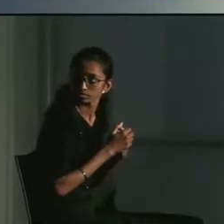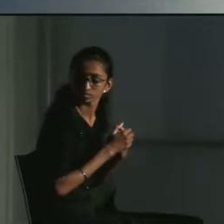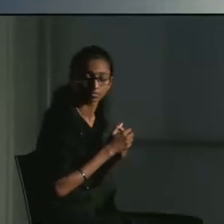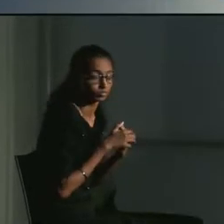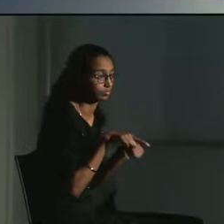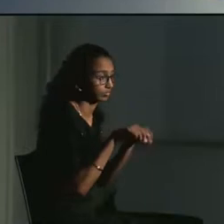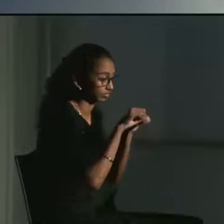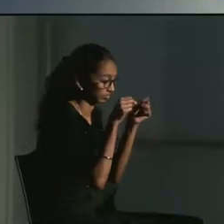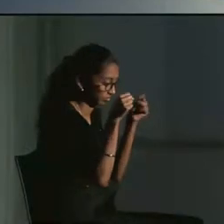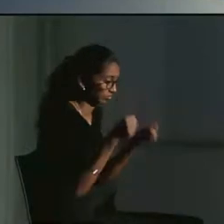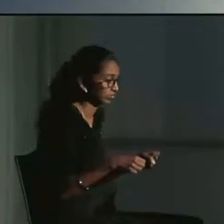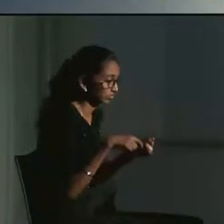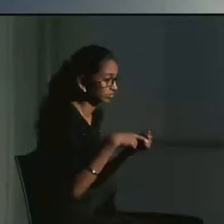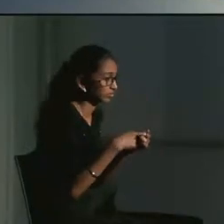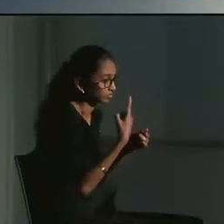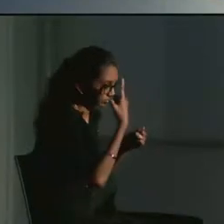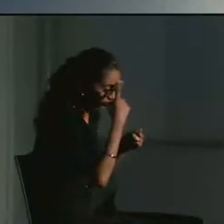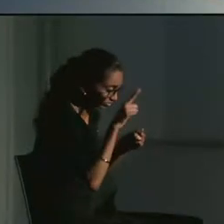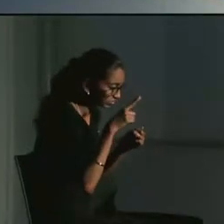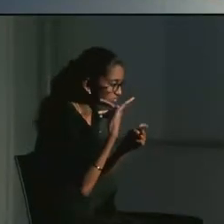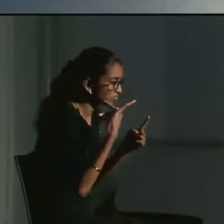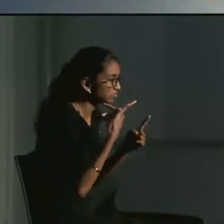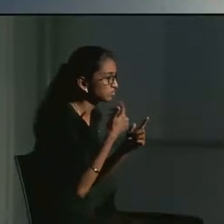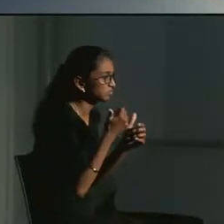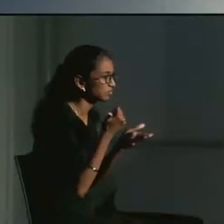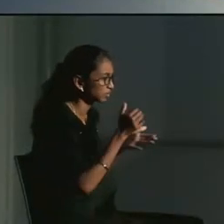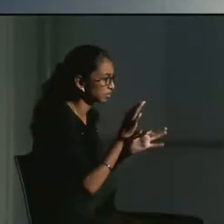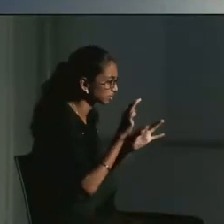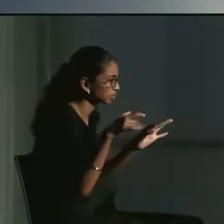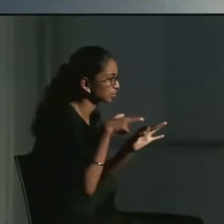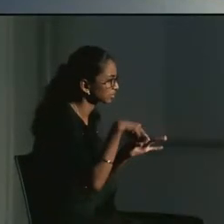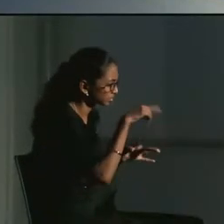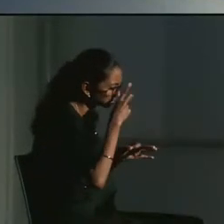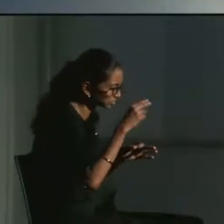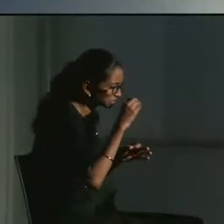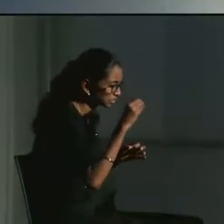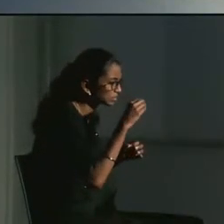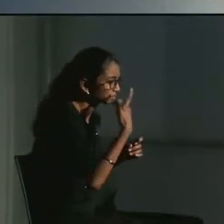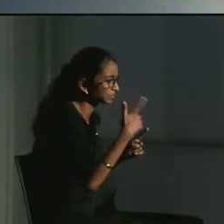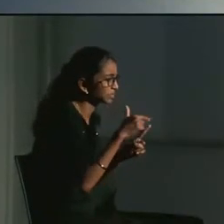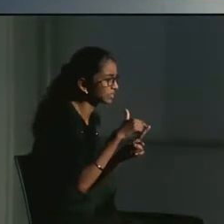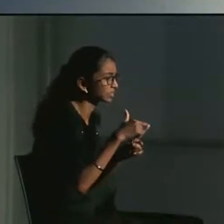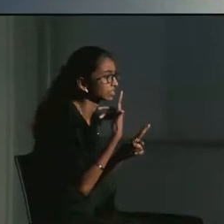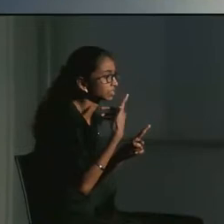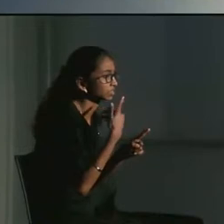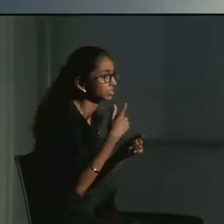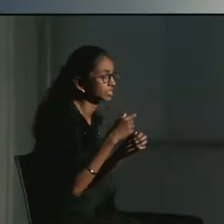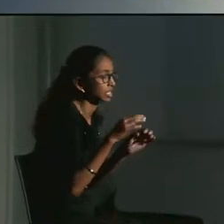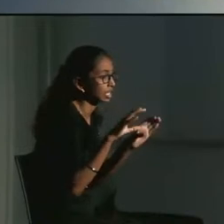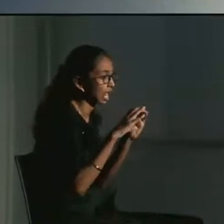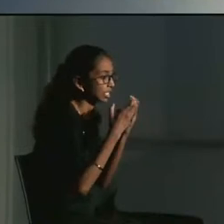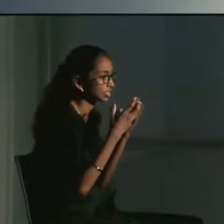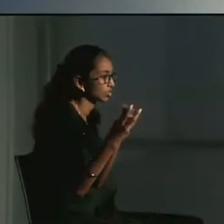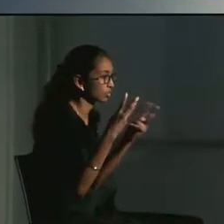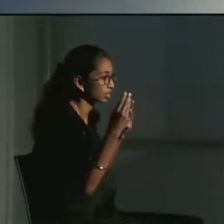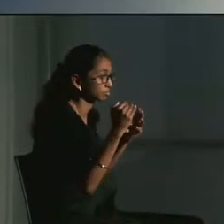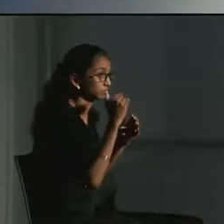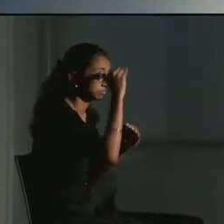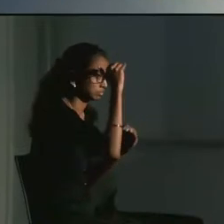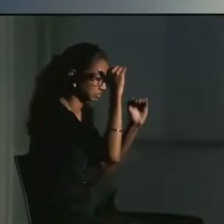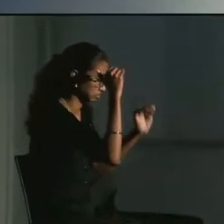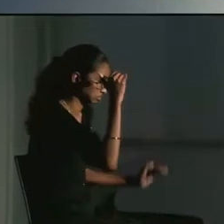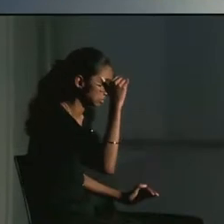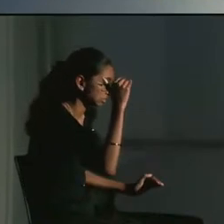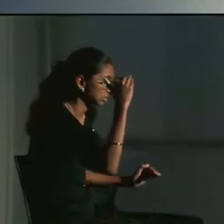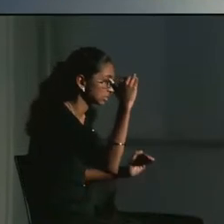the systematic injustice was hard to notice. It was in our view at the time a pure class war. Middle and upper class interests